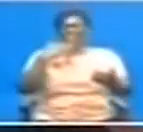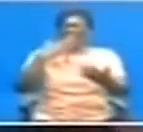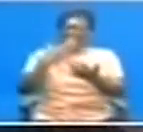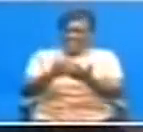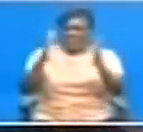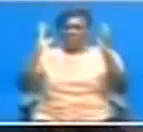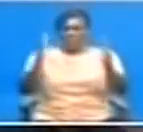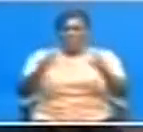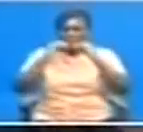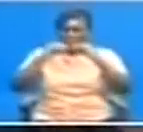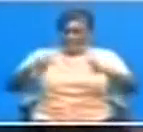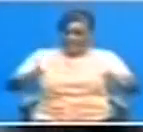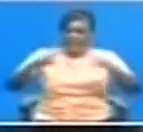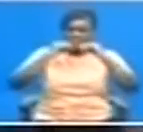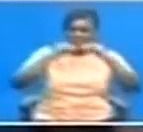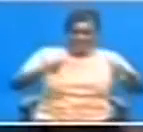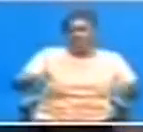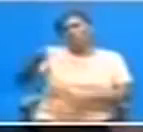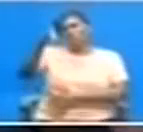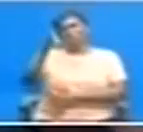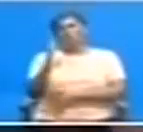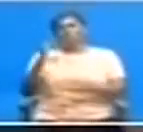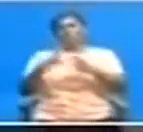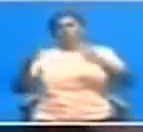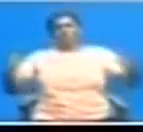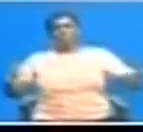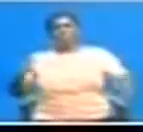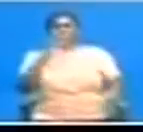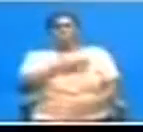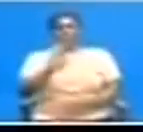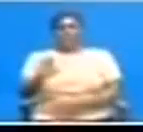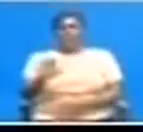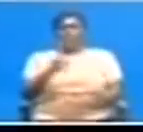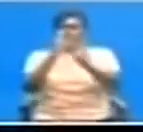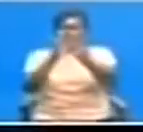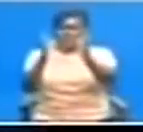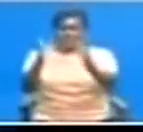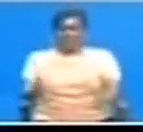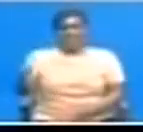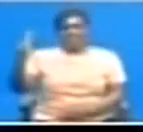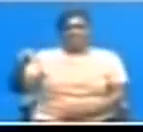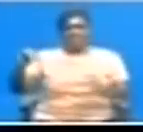thank you, be blessed, and God expand your territories. Stanley Bichu, KTN News.